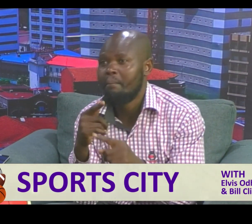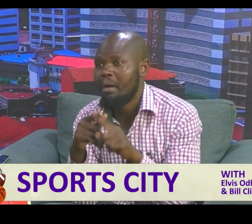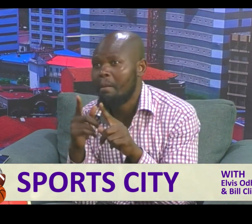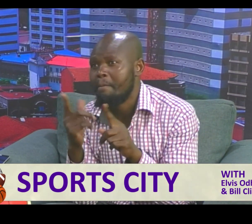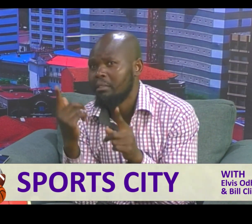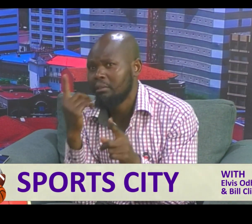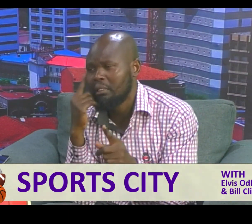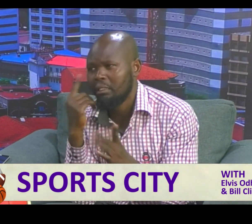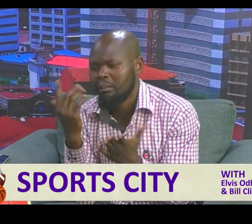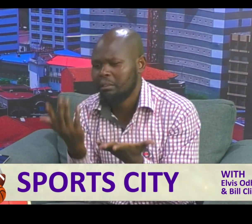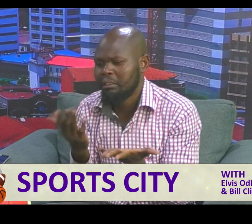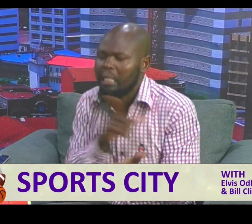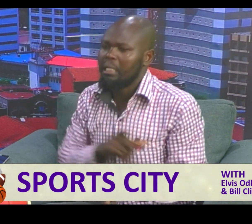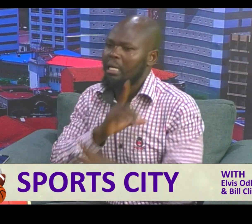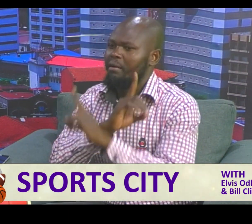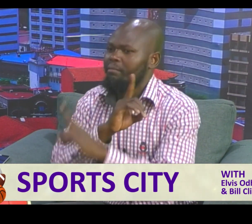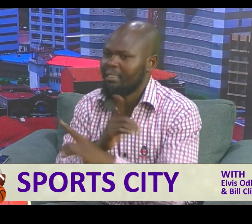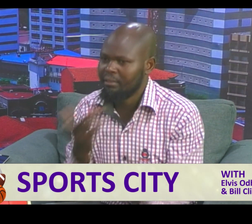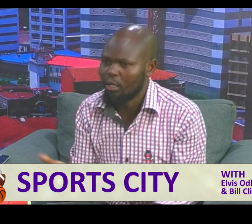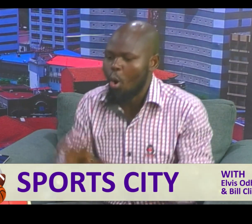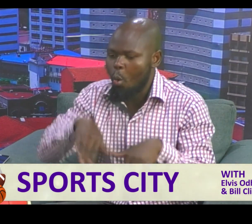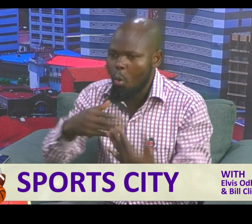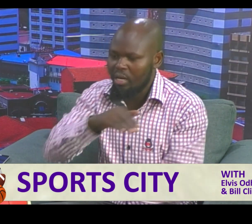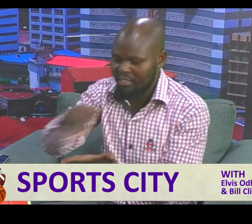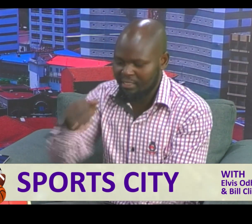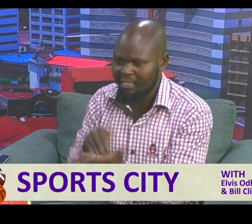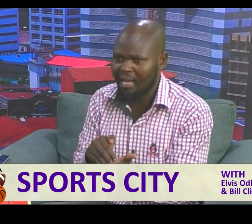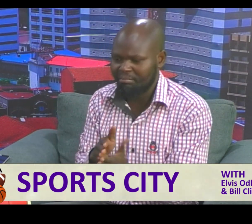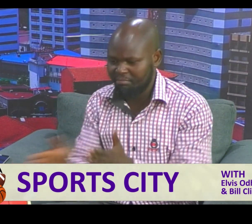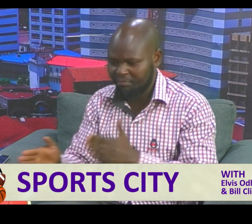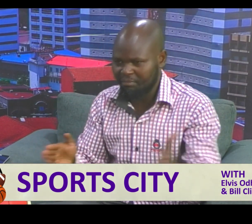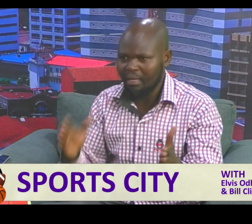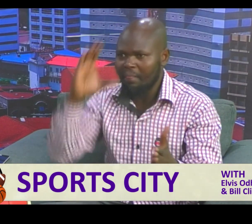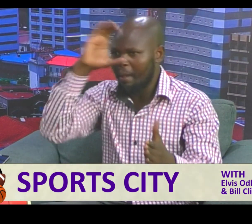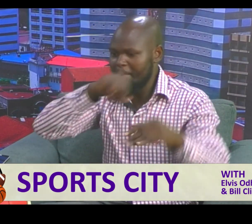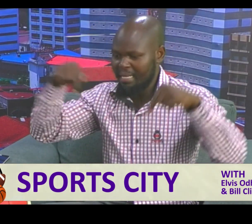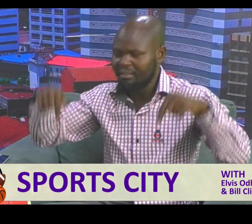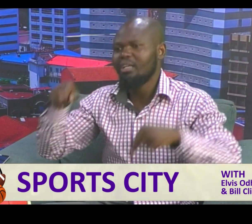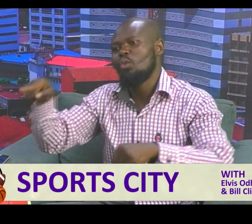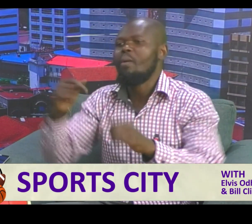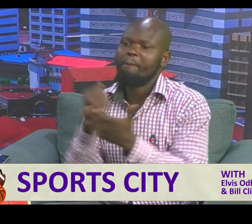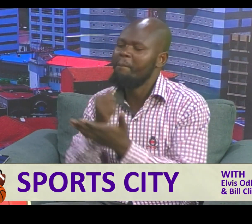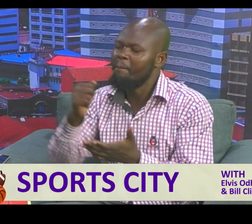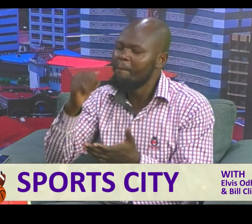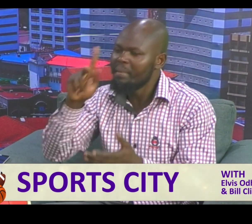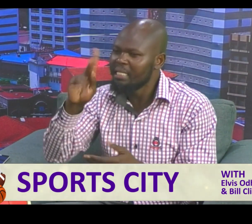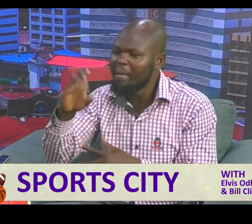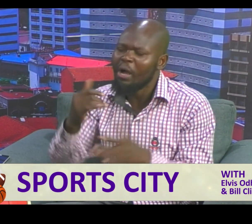feel if they wait for a long period of time, the teams who are on top, they will have a gap.